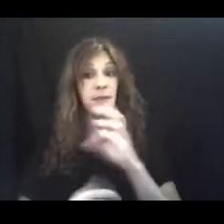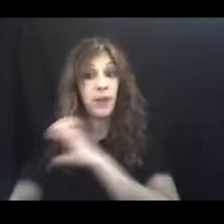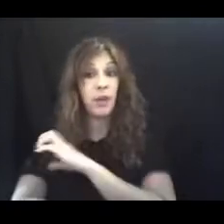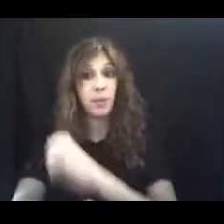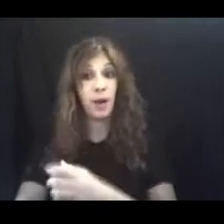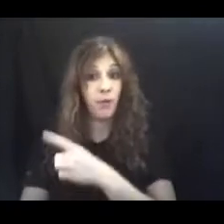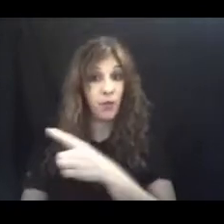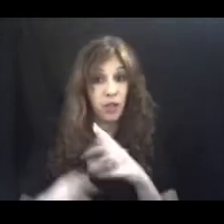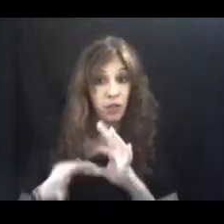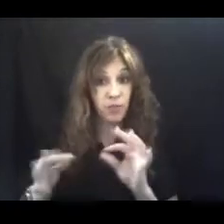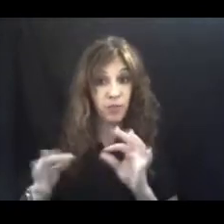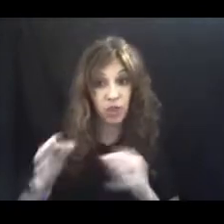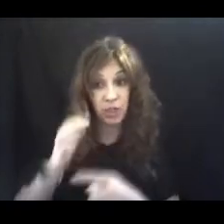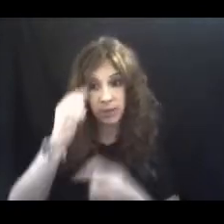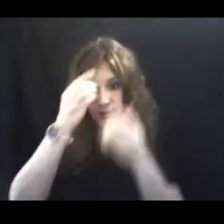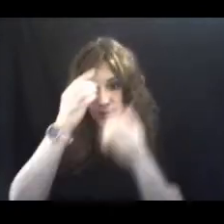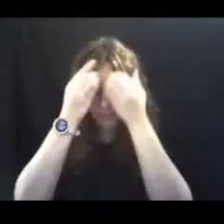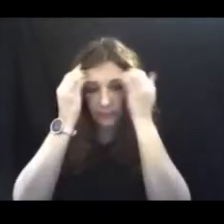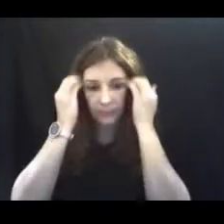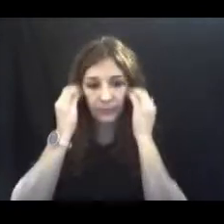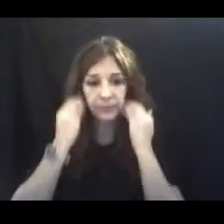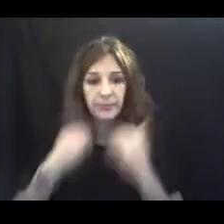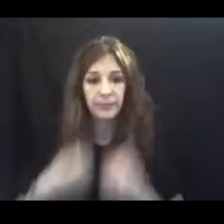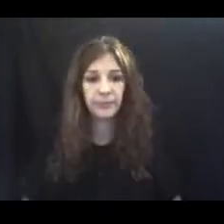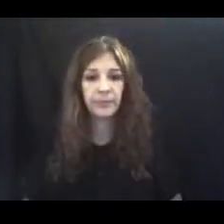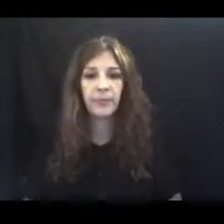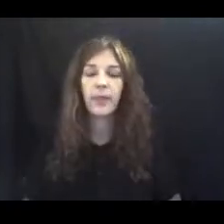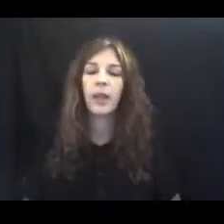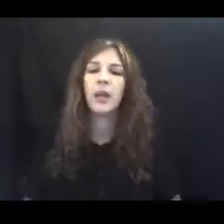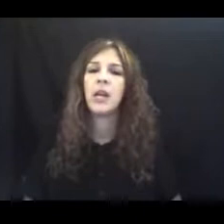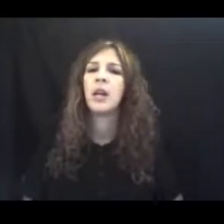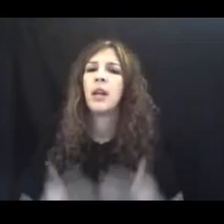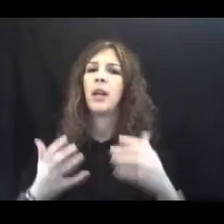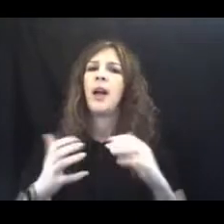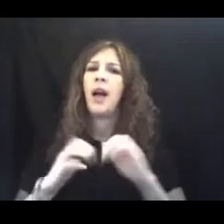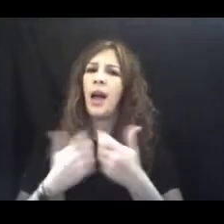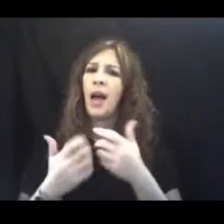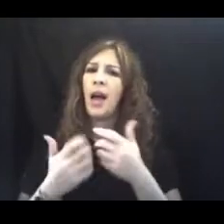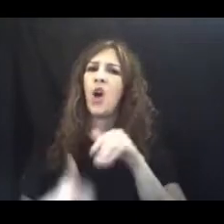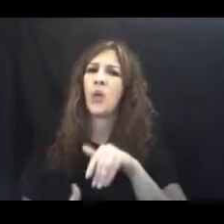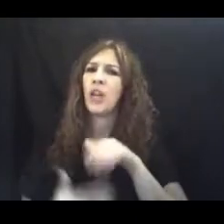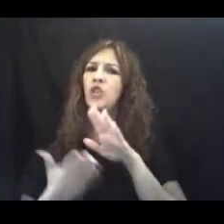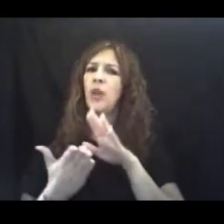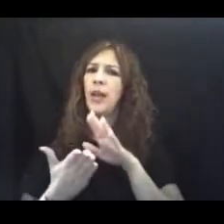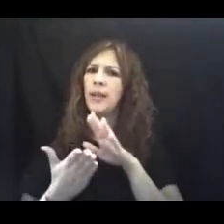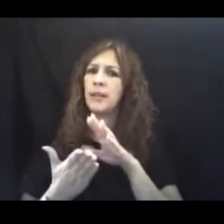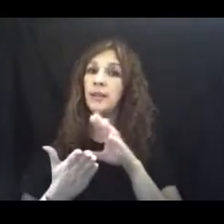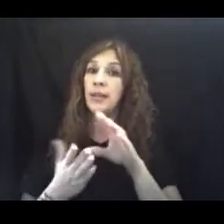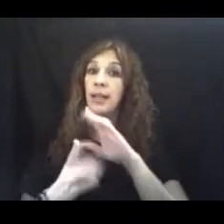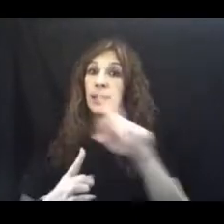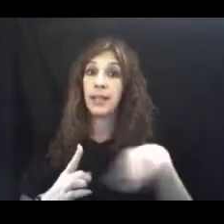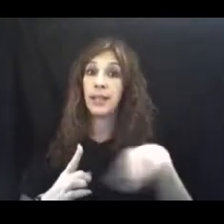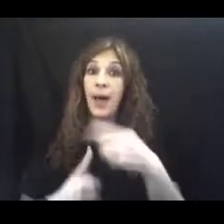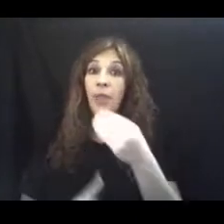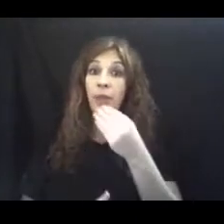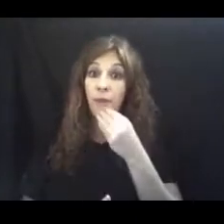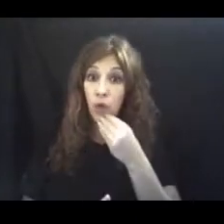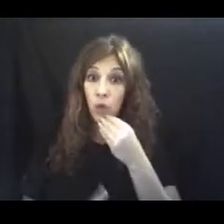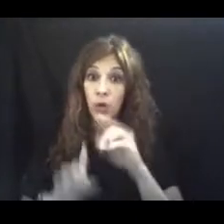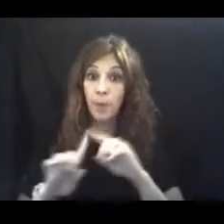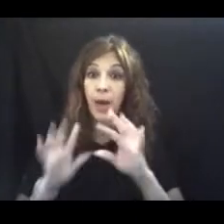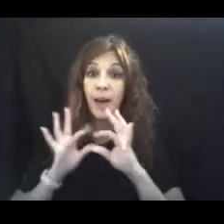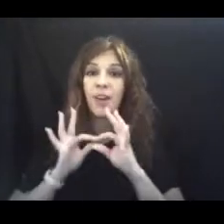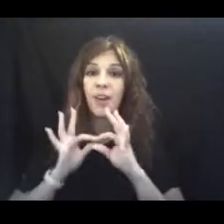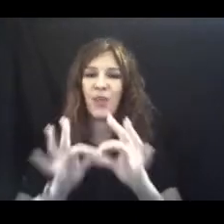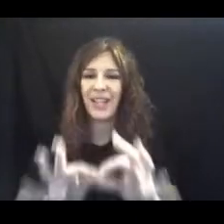you mentioned was about how addressing this food stuff, it's about the food, but it's also about the relationships. Yeah. So